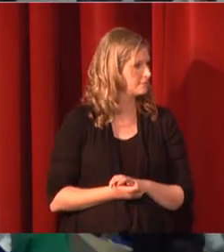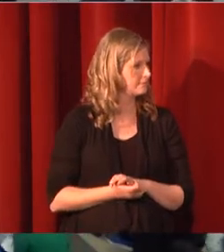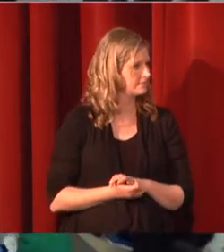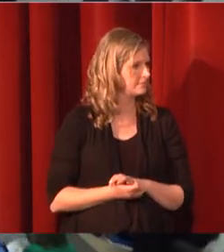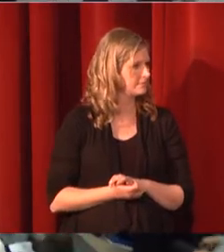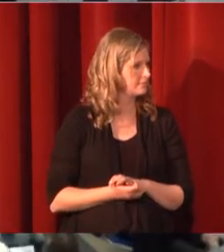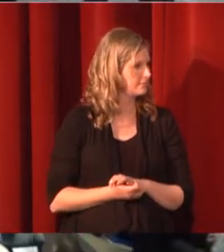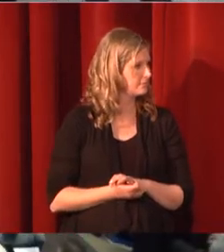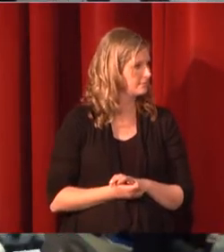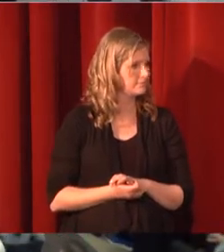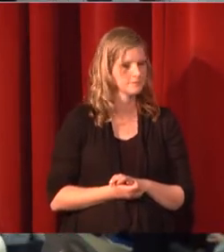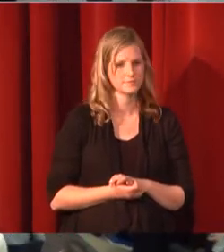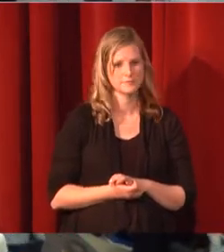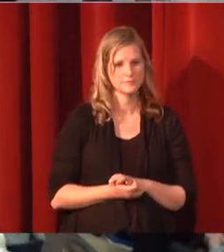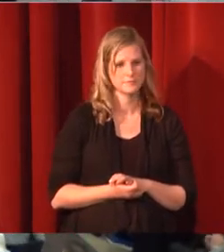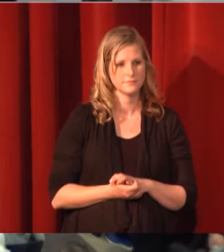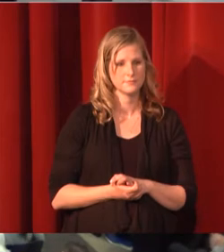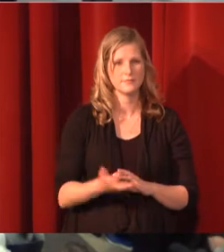or